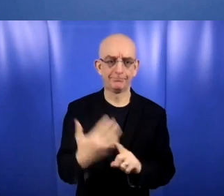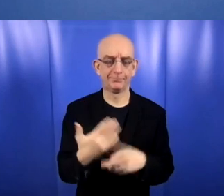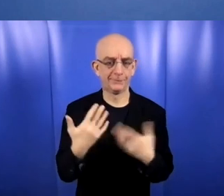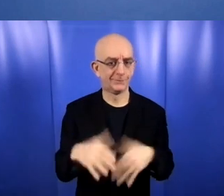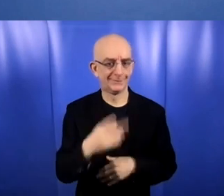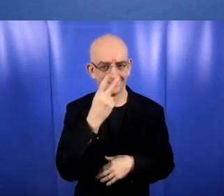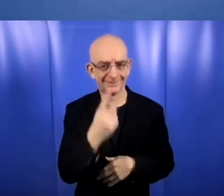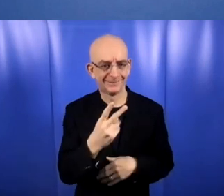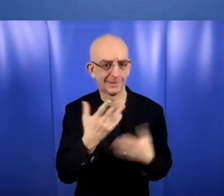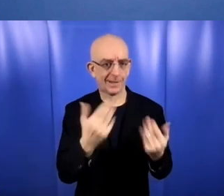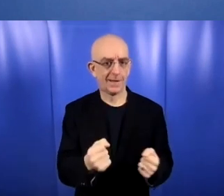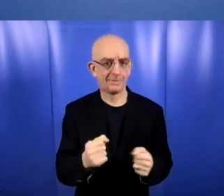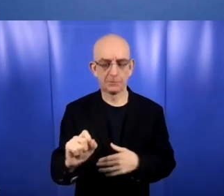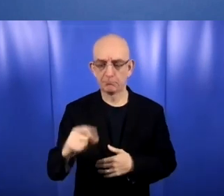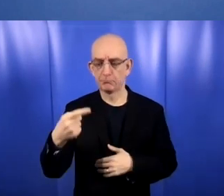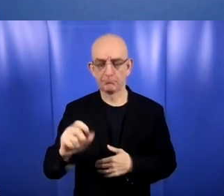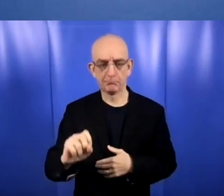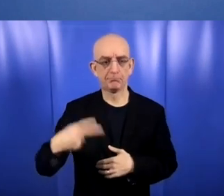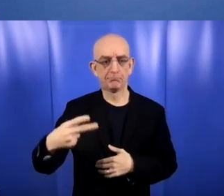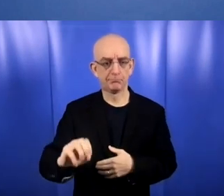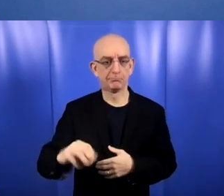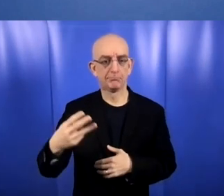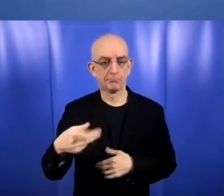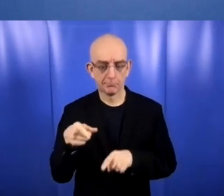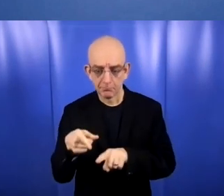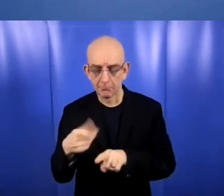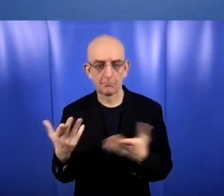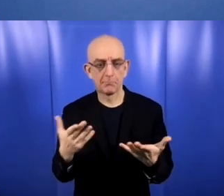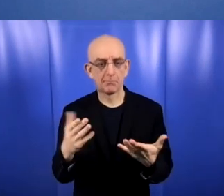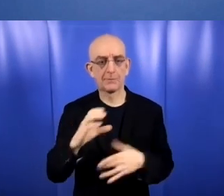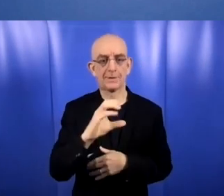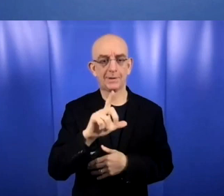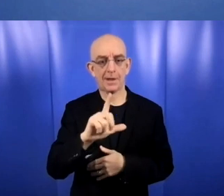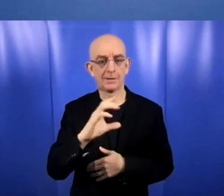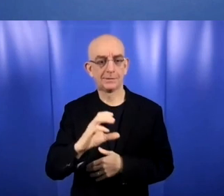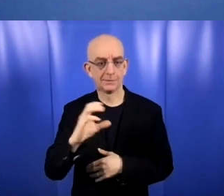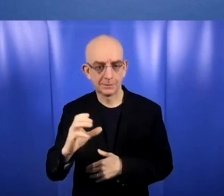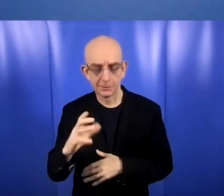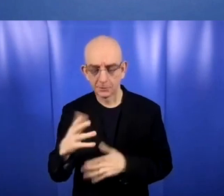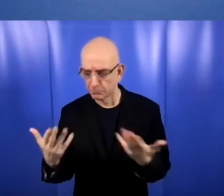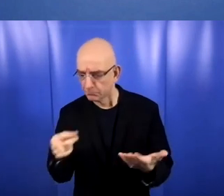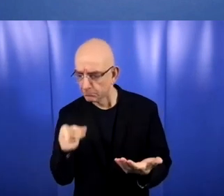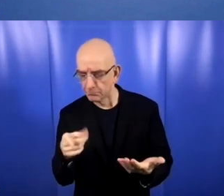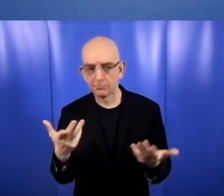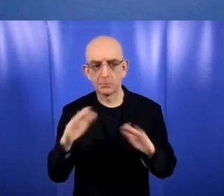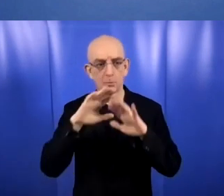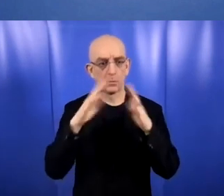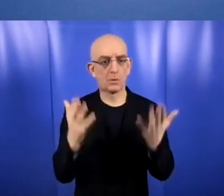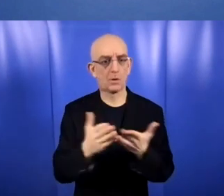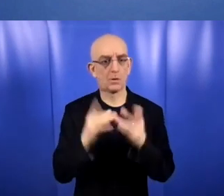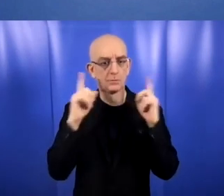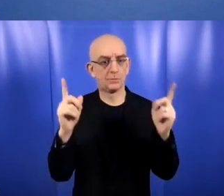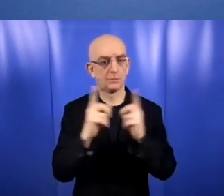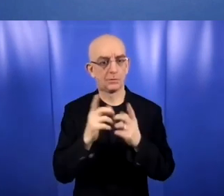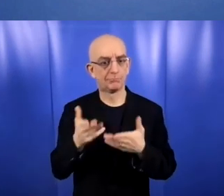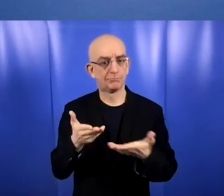WUSC is available if you want to download it. I should say that one of my meetings tomorrow at the University of Essex is about us becoming a